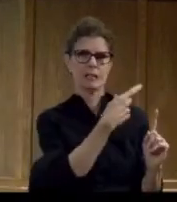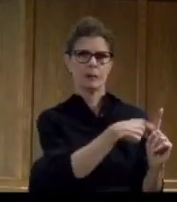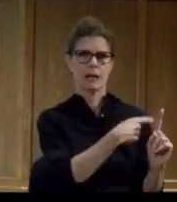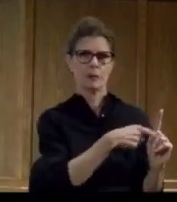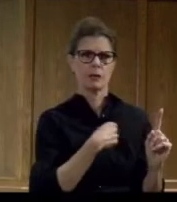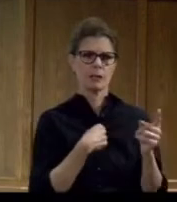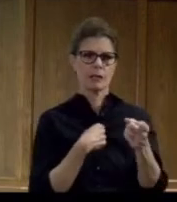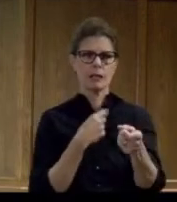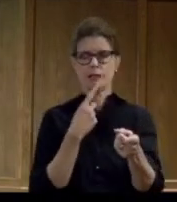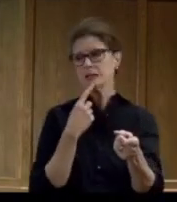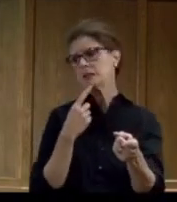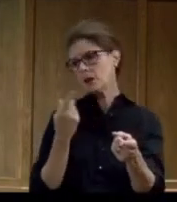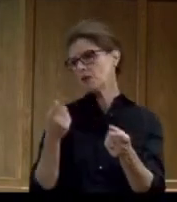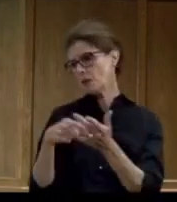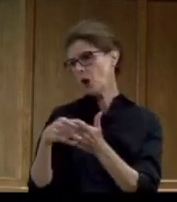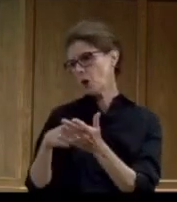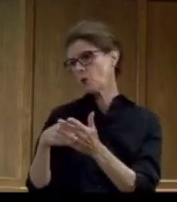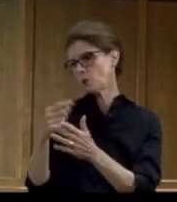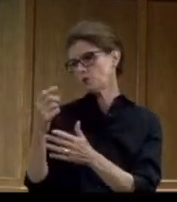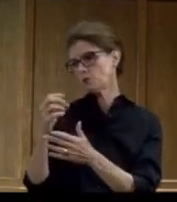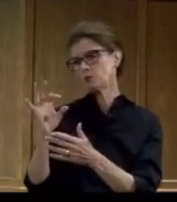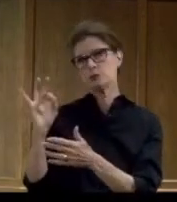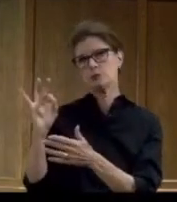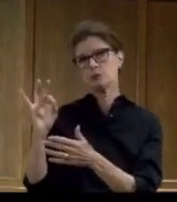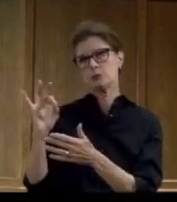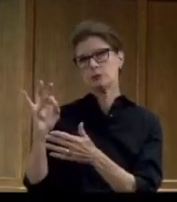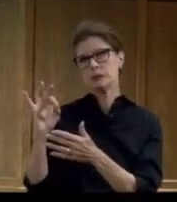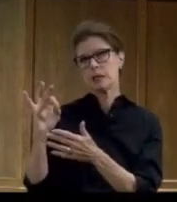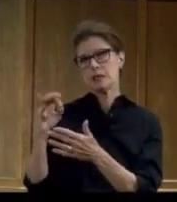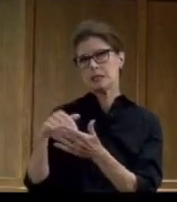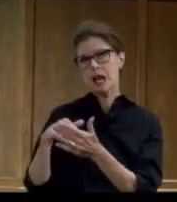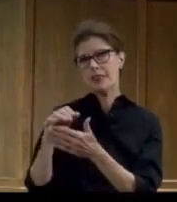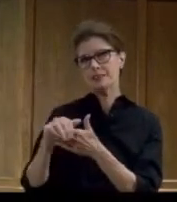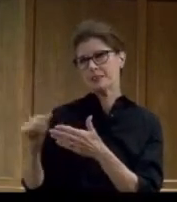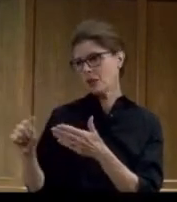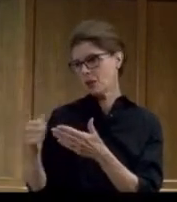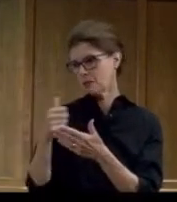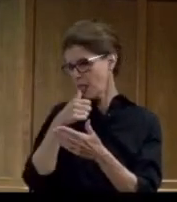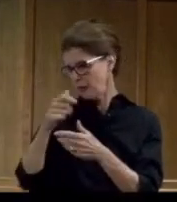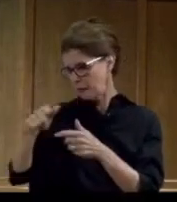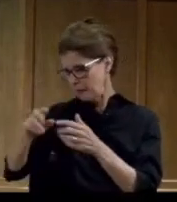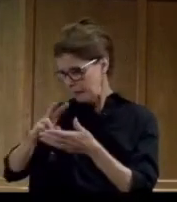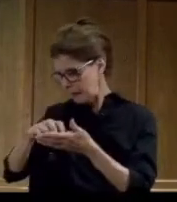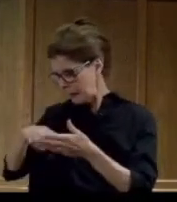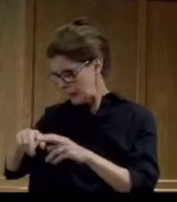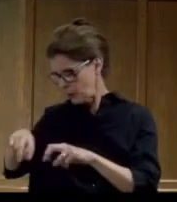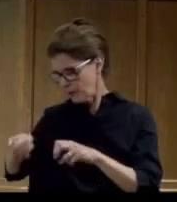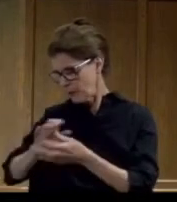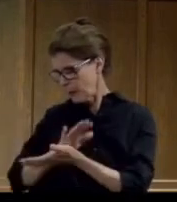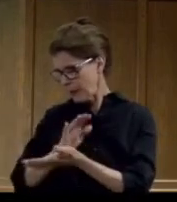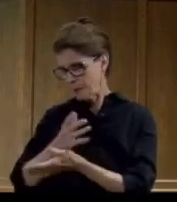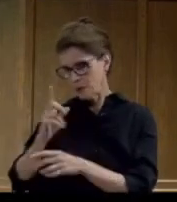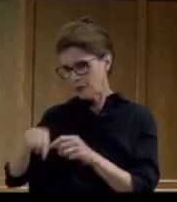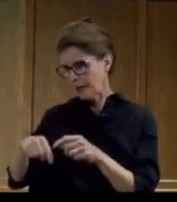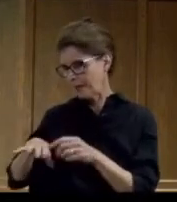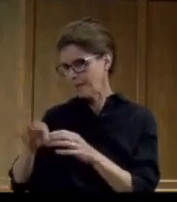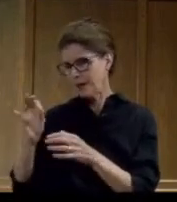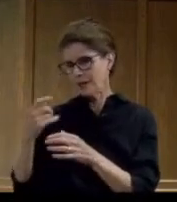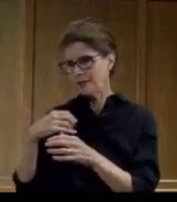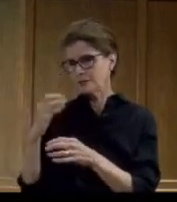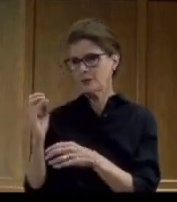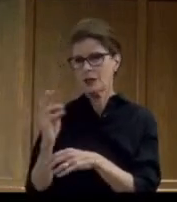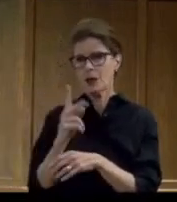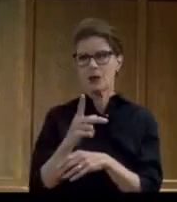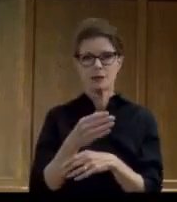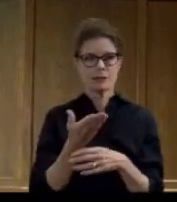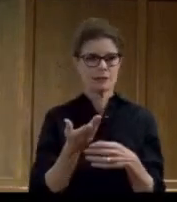have to pay this $9,000. And so my friend gets off the phone, looks through his email, can't find any paperwork, tries to call the owner, he's not answering. And so he calls the lady back, and he's just